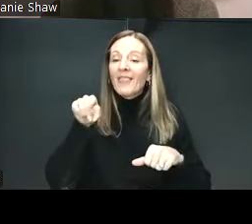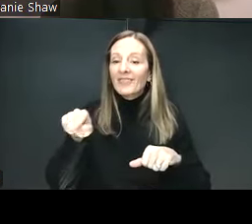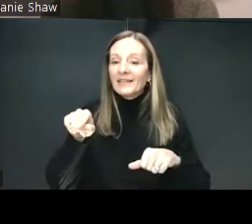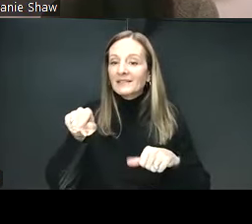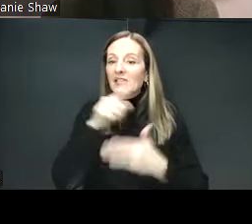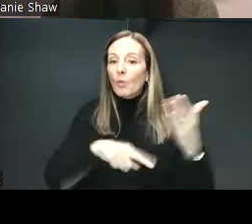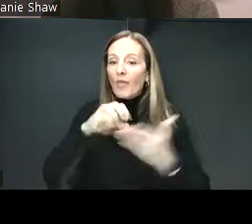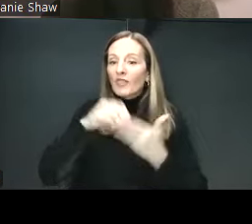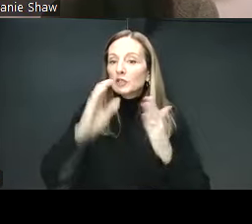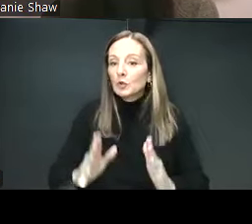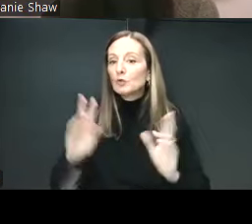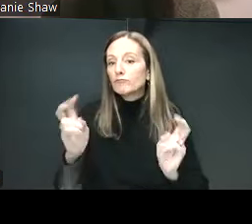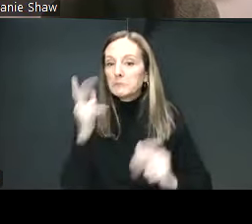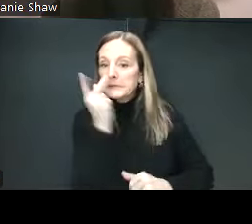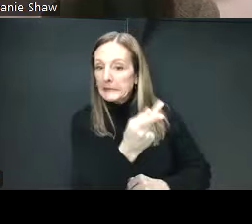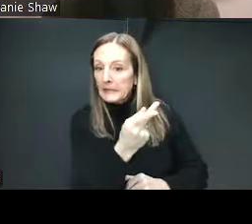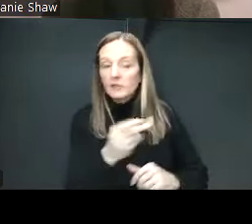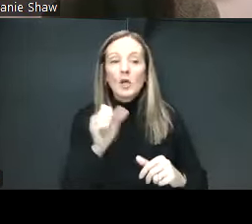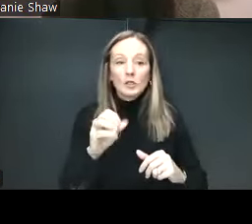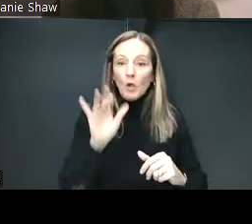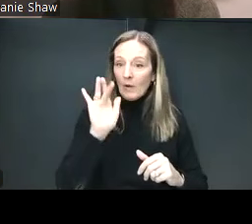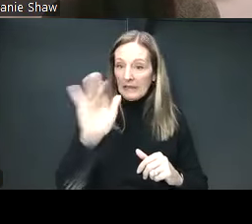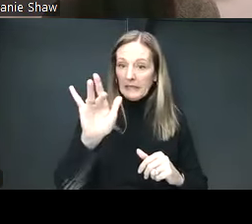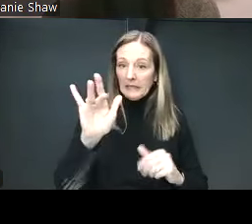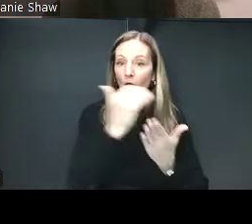the first thing that they do, if you click on lesson 1,